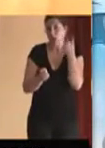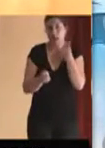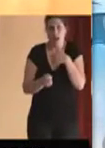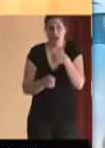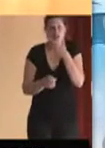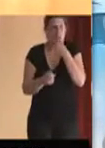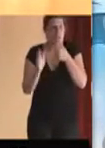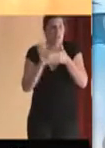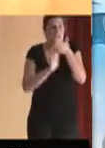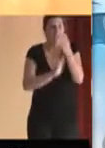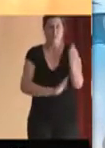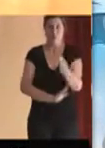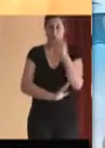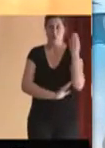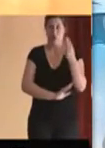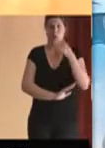so everything will